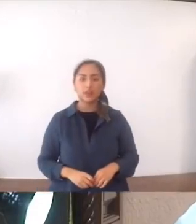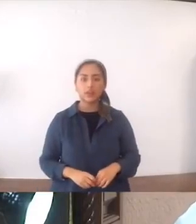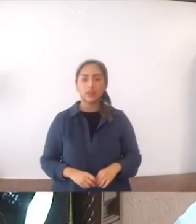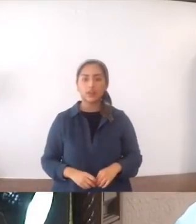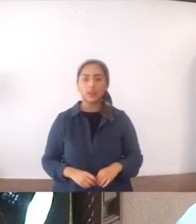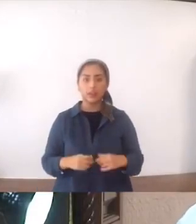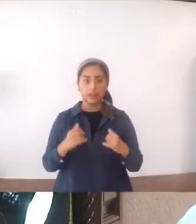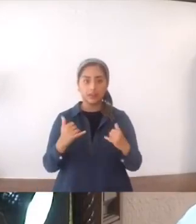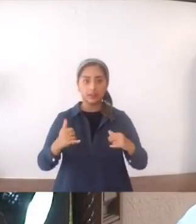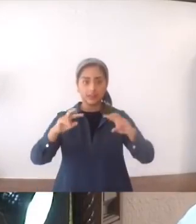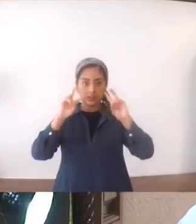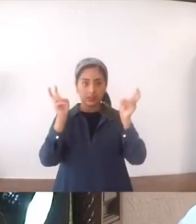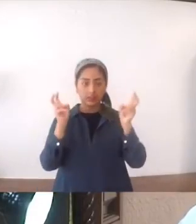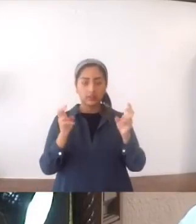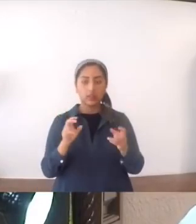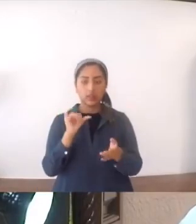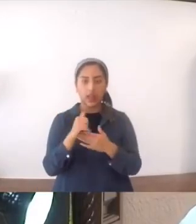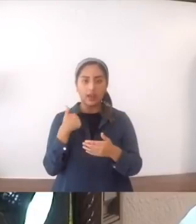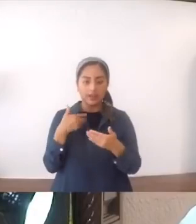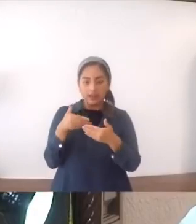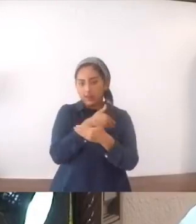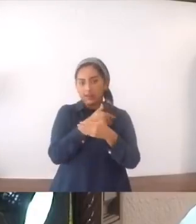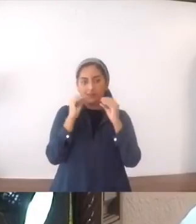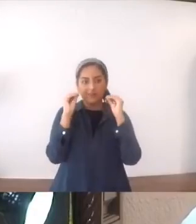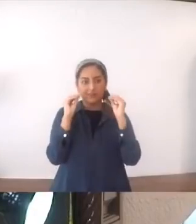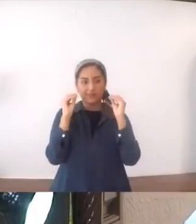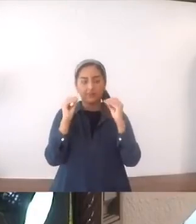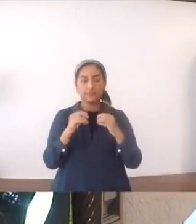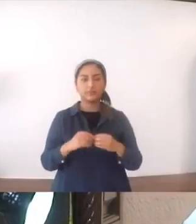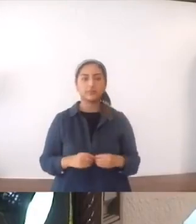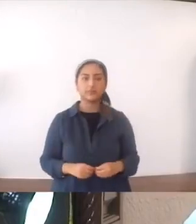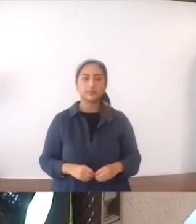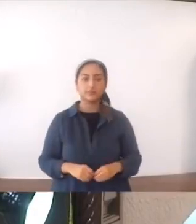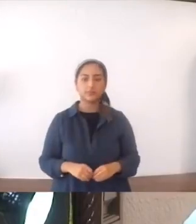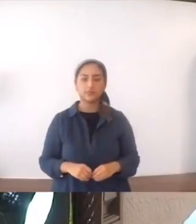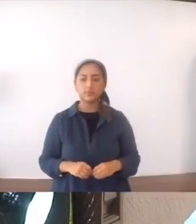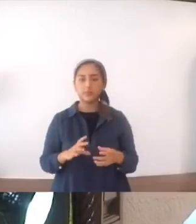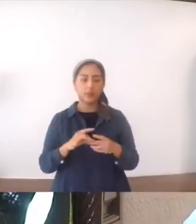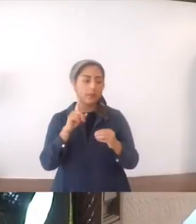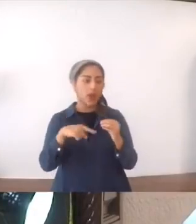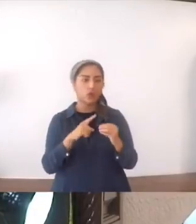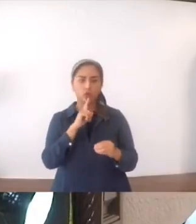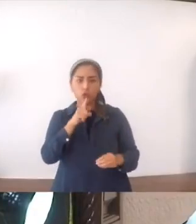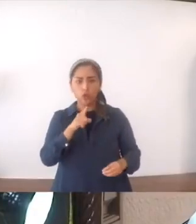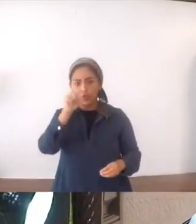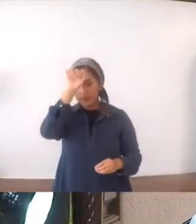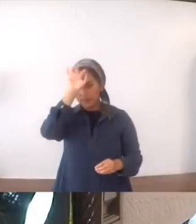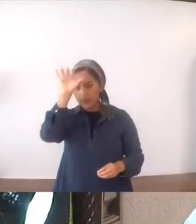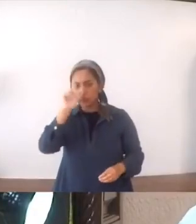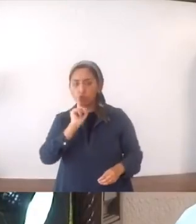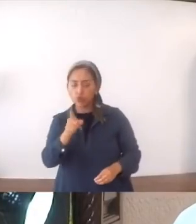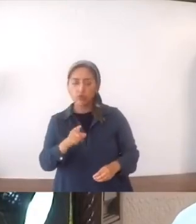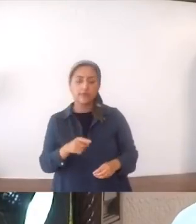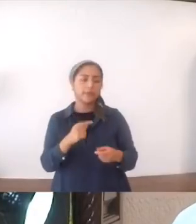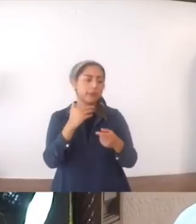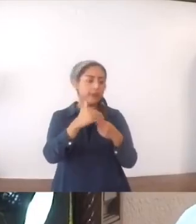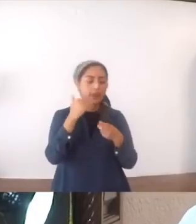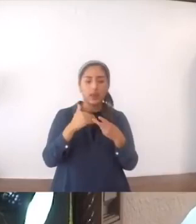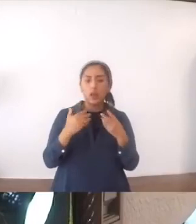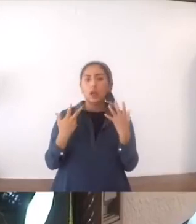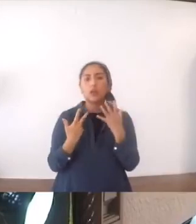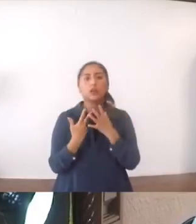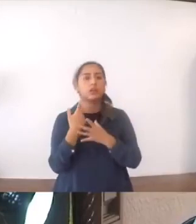ready. De hecho, estos temas Indeed, these que he videos dado últimamente, that I have given lately, existen los the